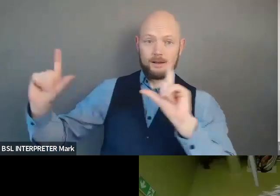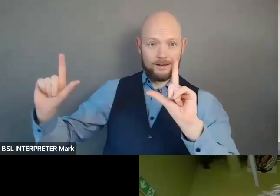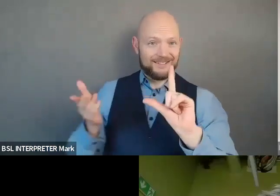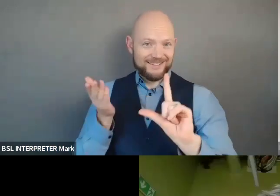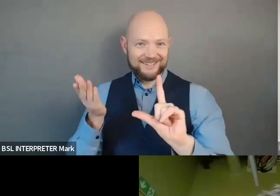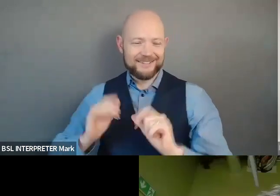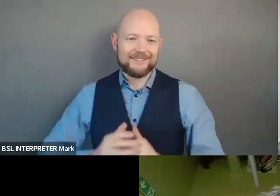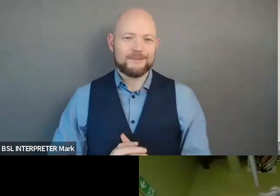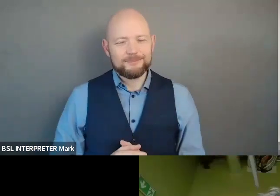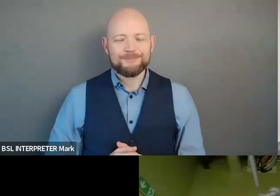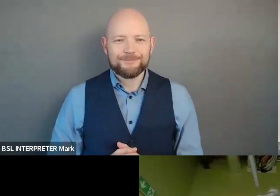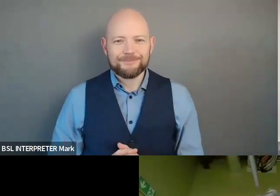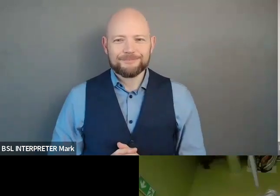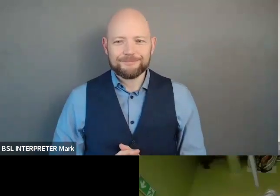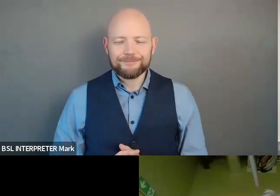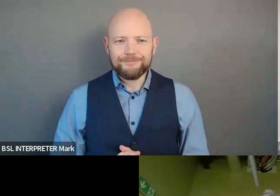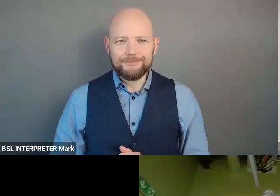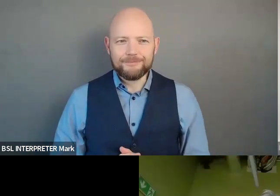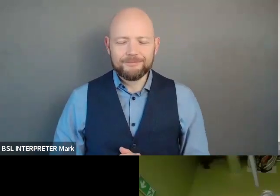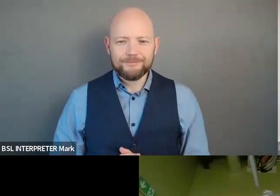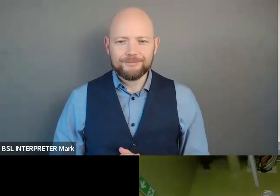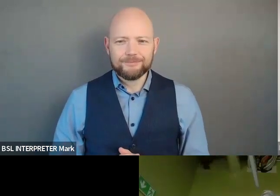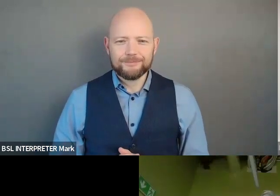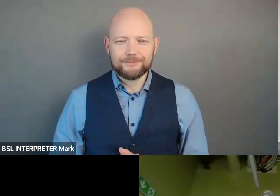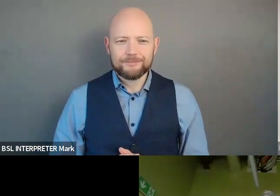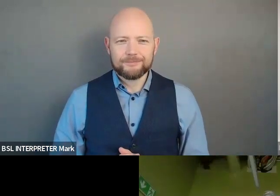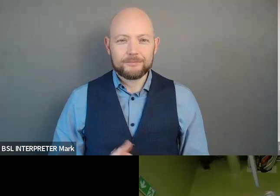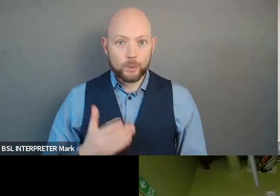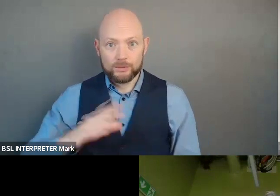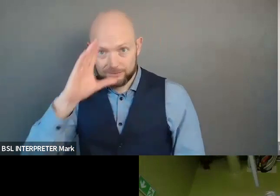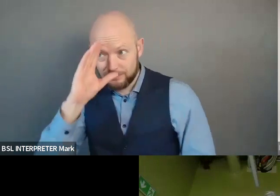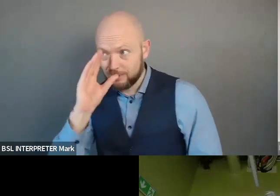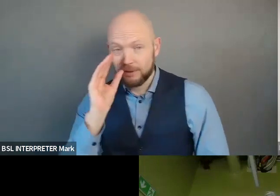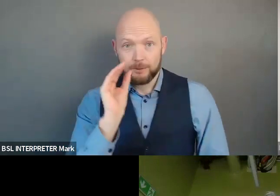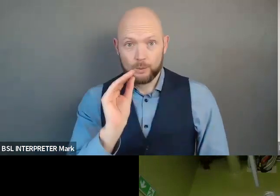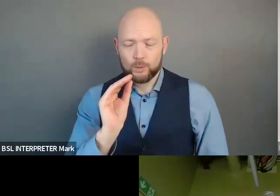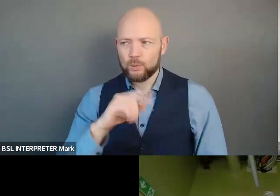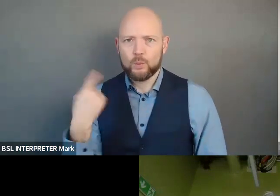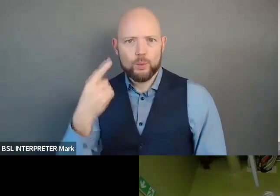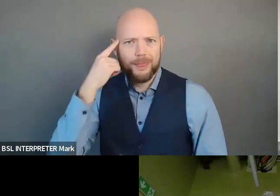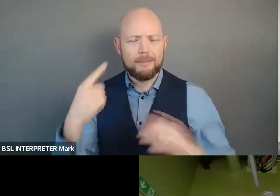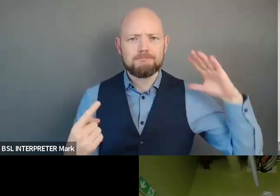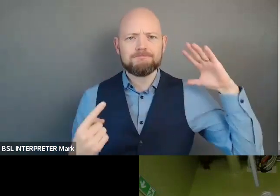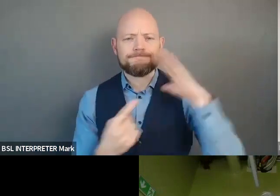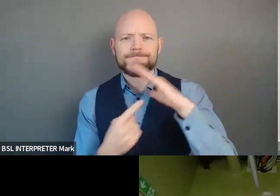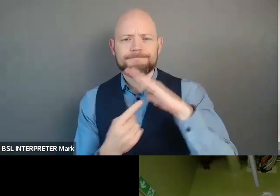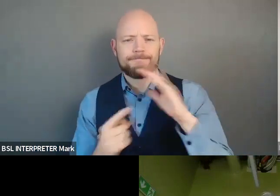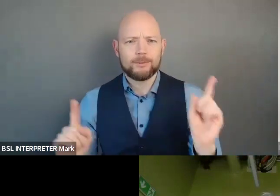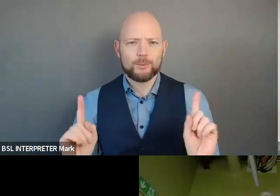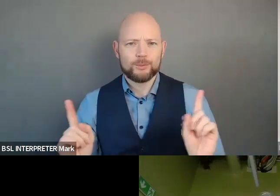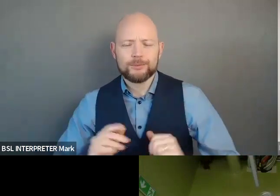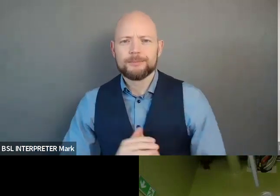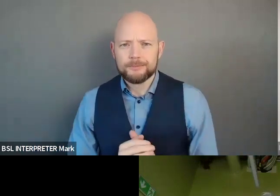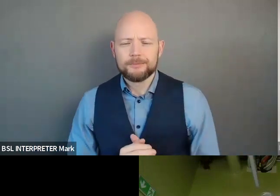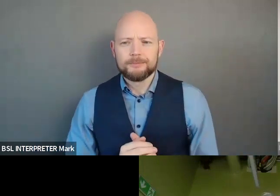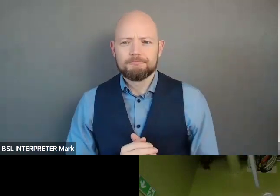to say here that one of the key things for us is that